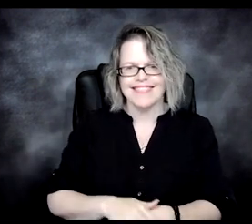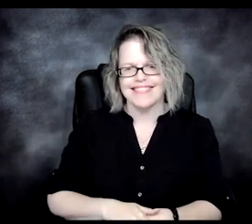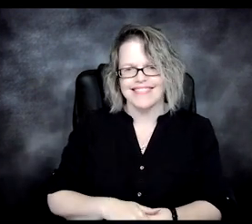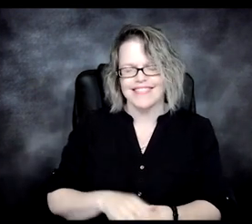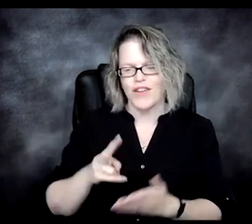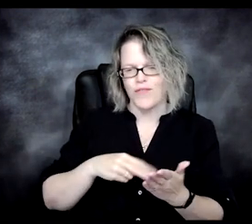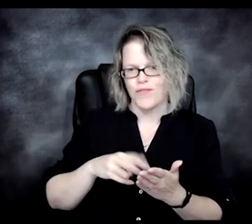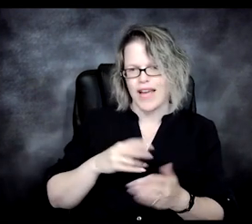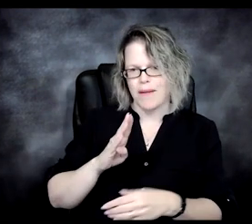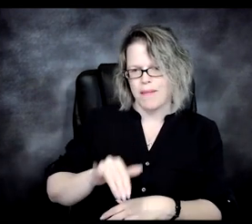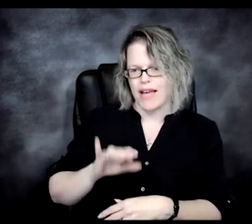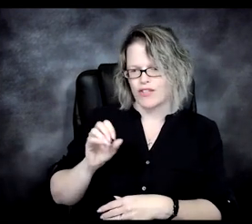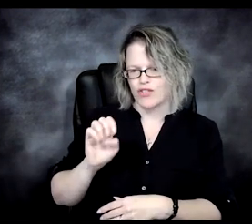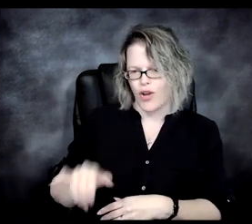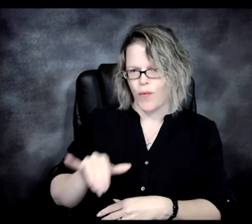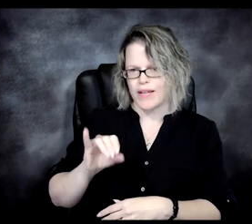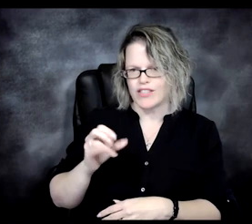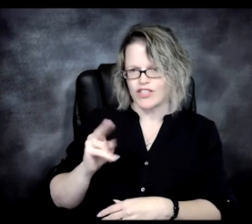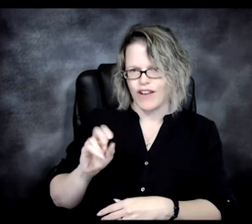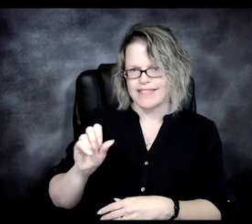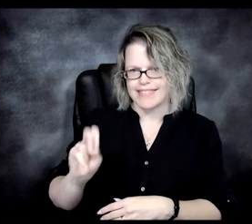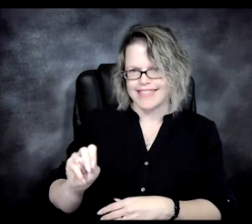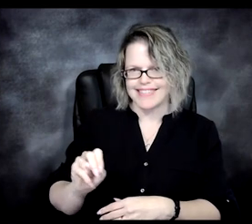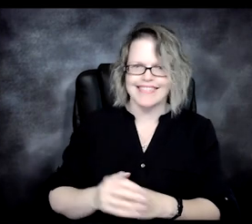Read by Joey Johnson.